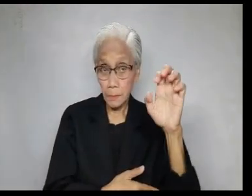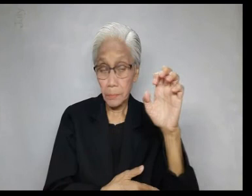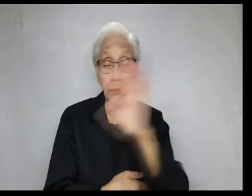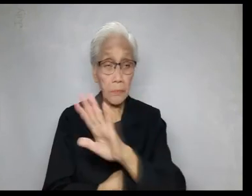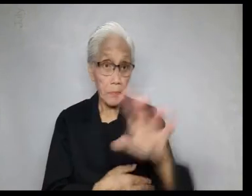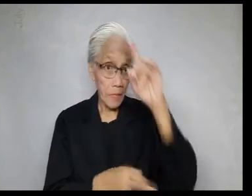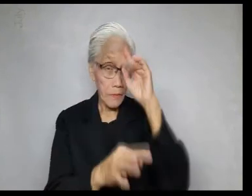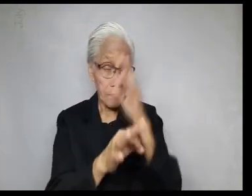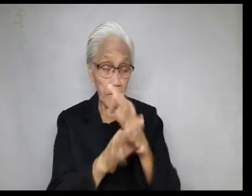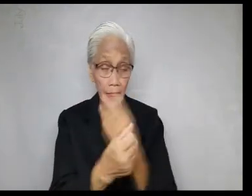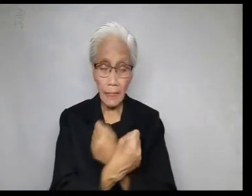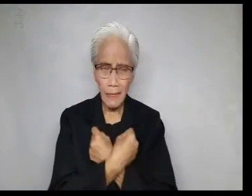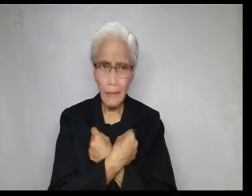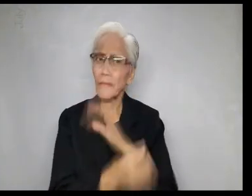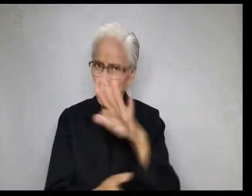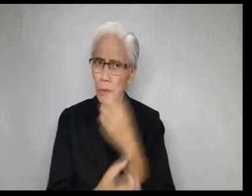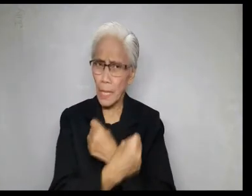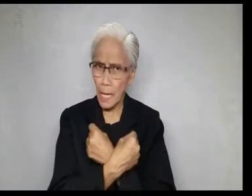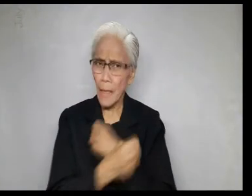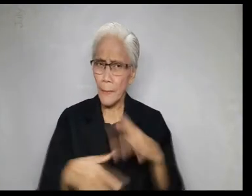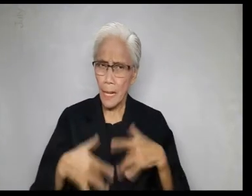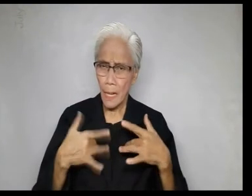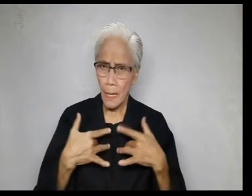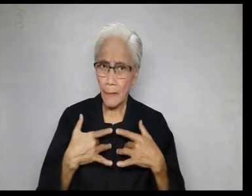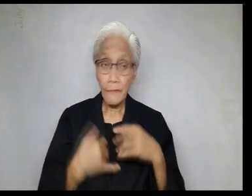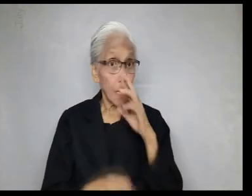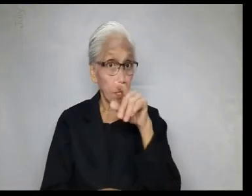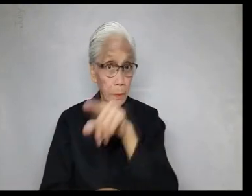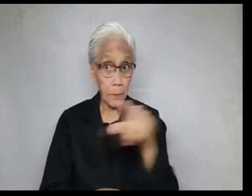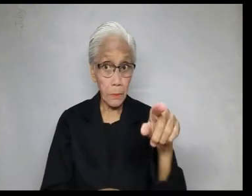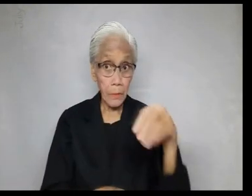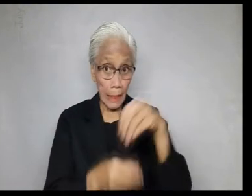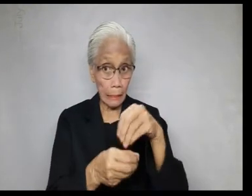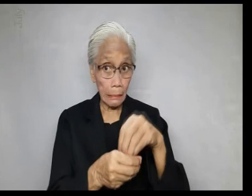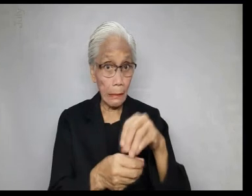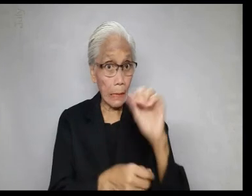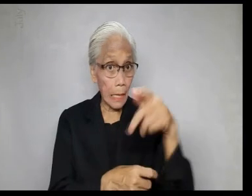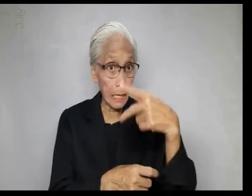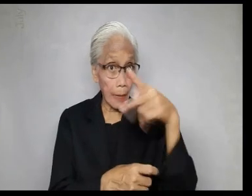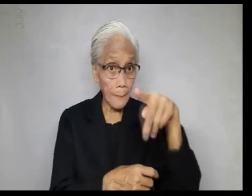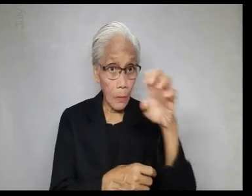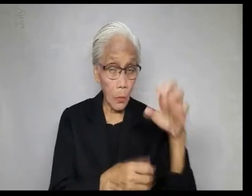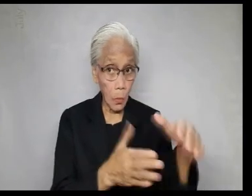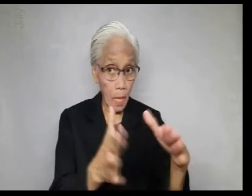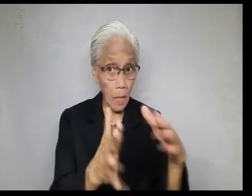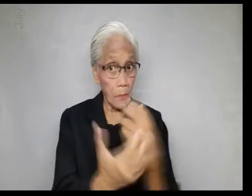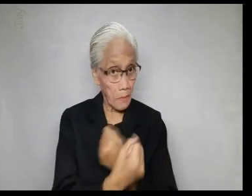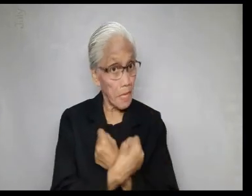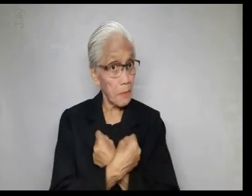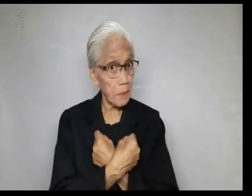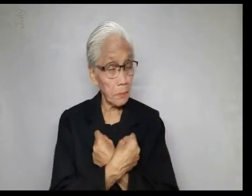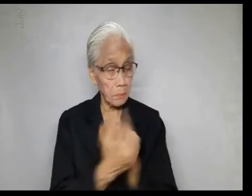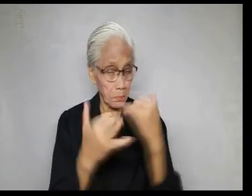the holy head of agape. In your faith life, in your love life, are you not in